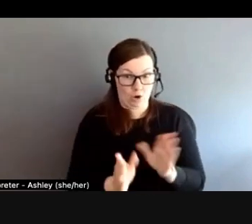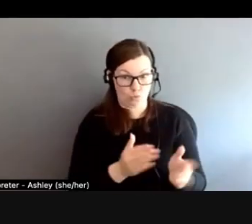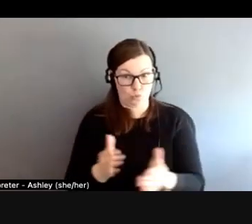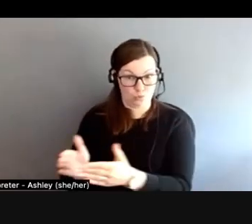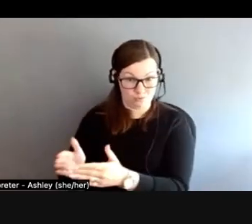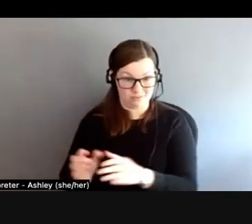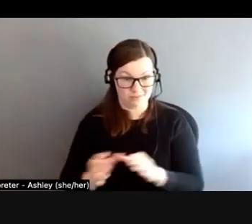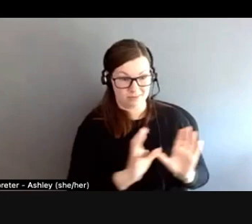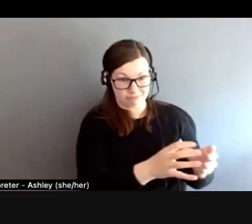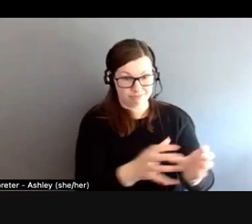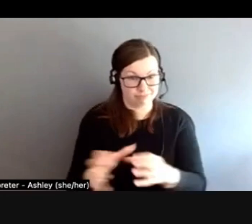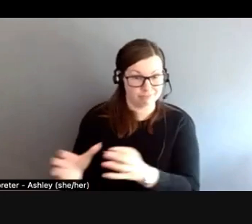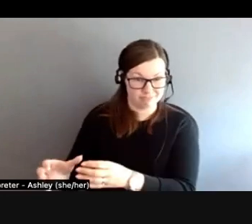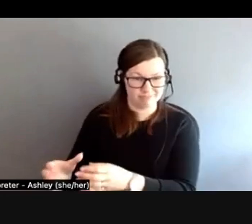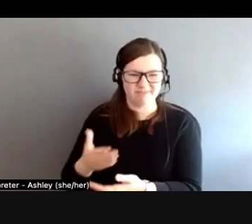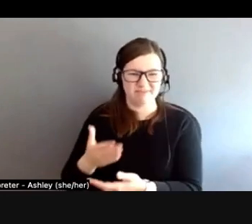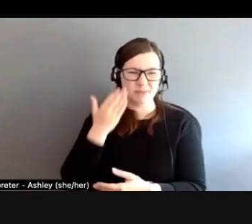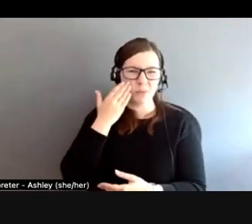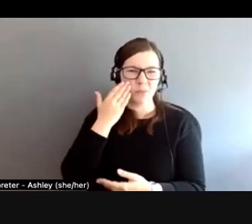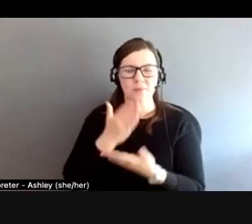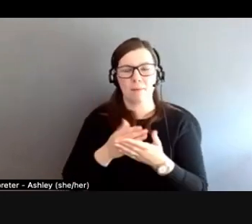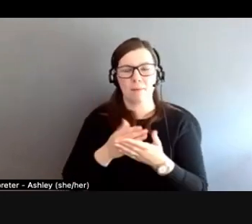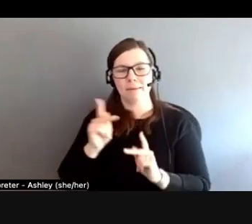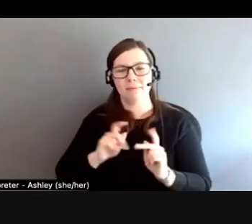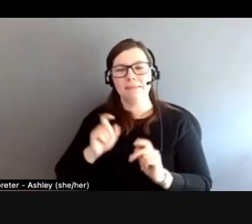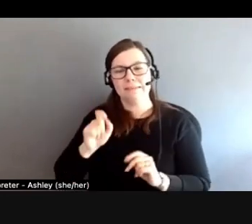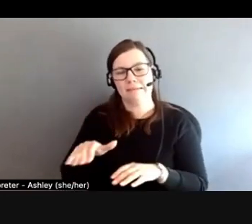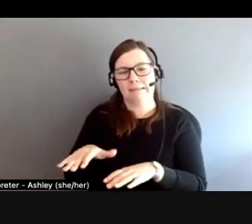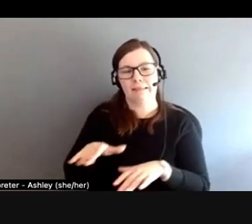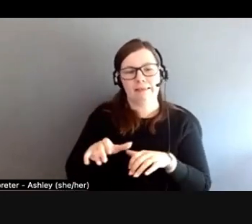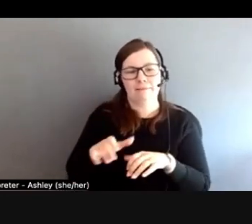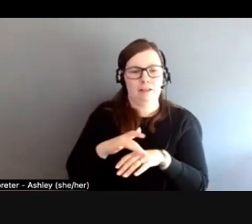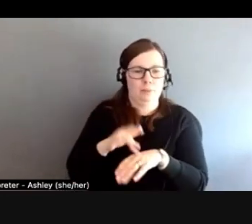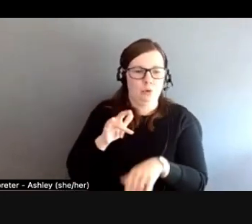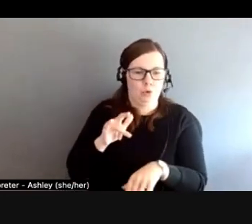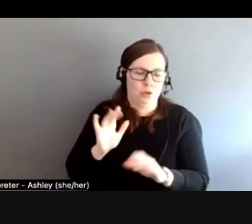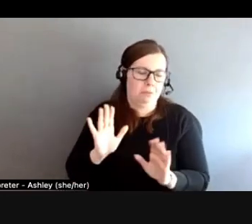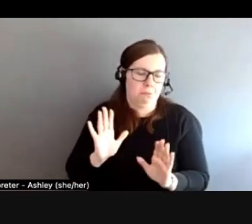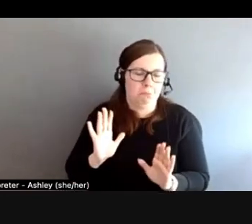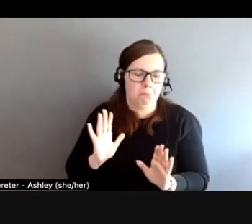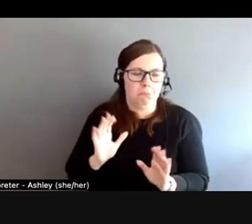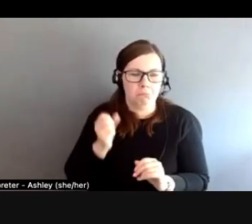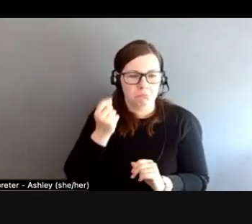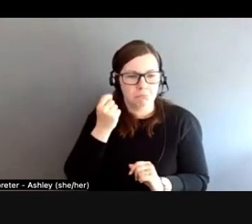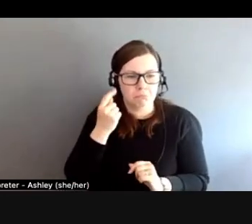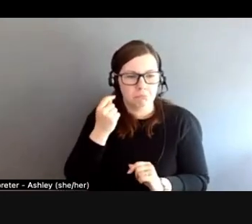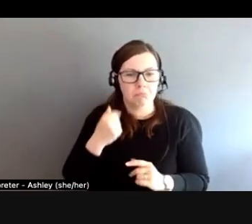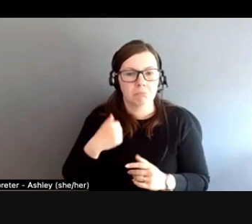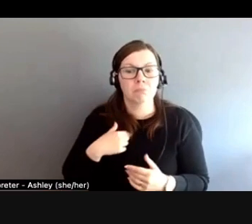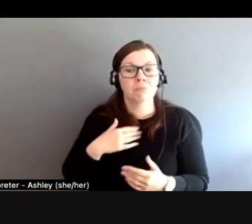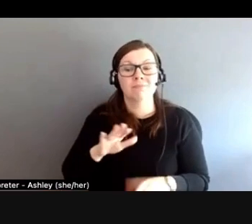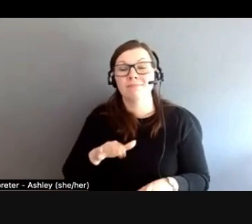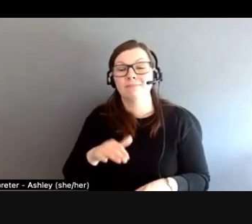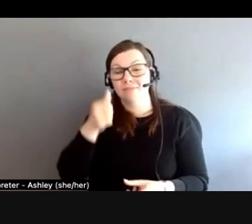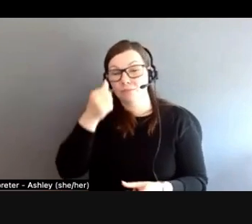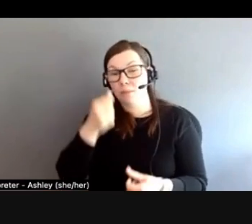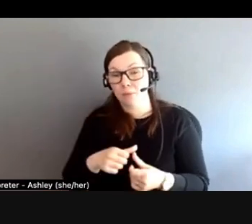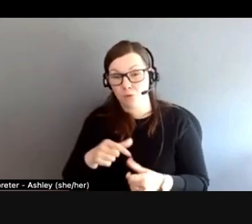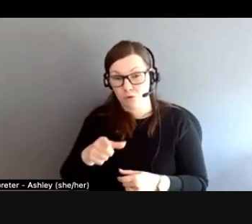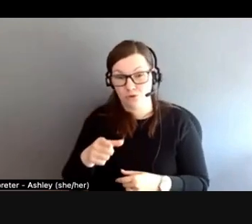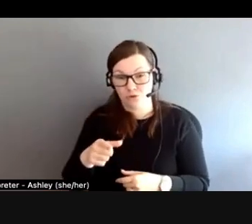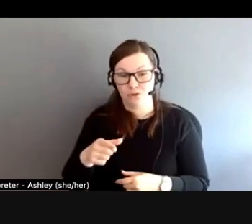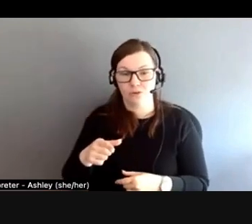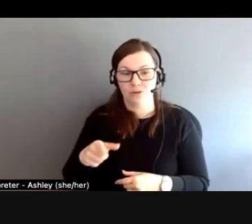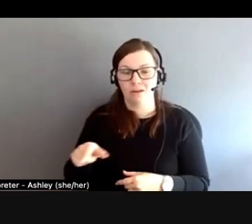leave at this point, I'm just going to remind people, I think Alethea will put it in the, from a boomer. Okay,